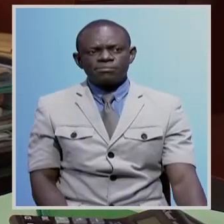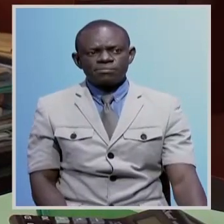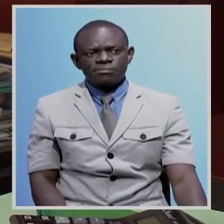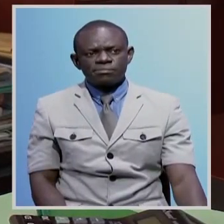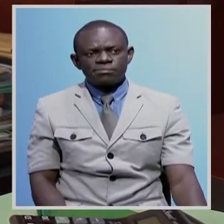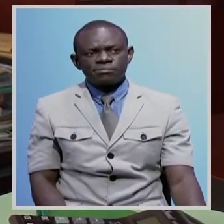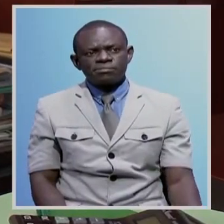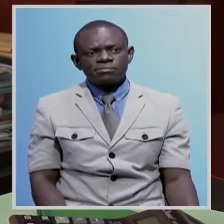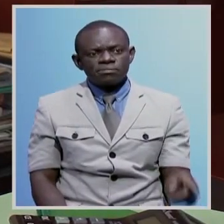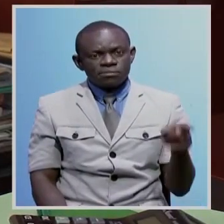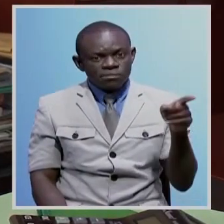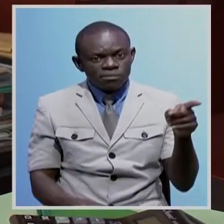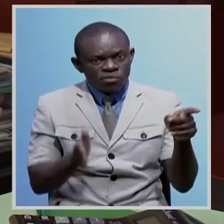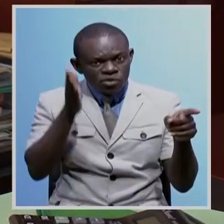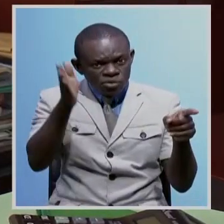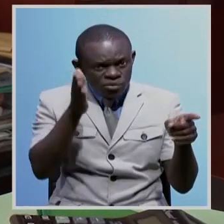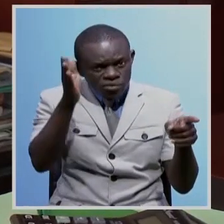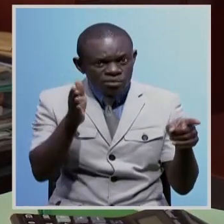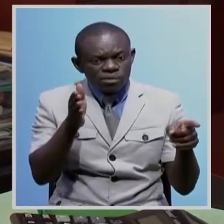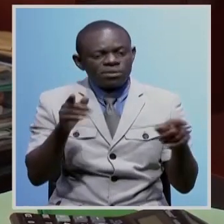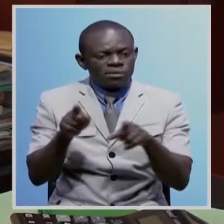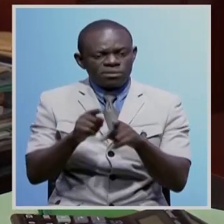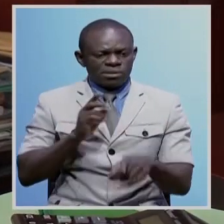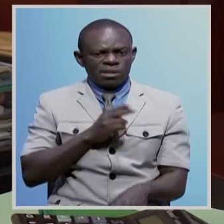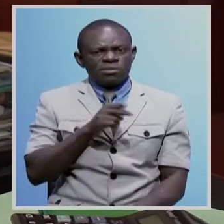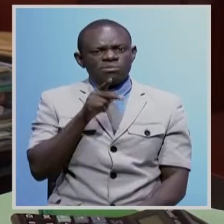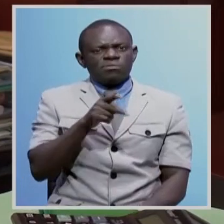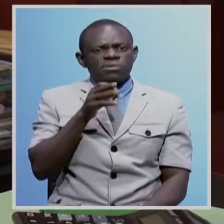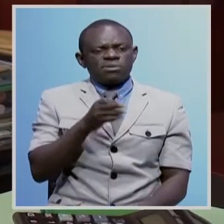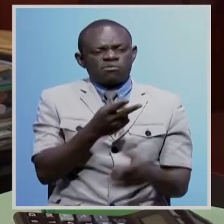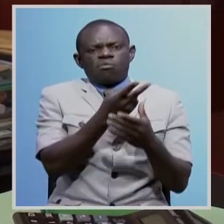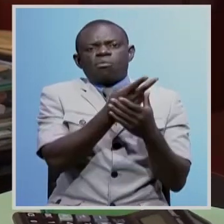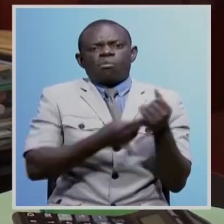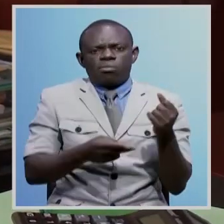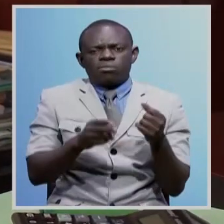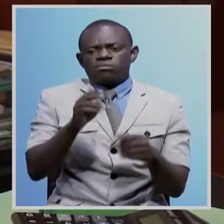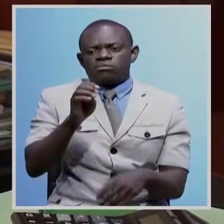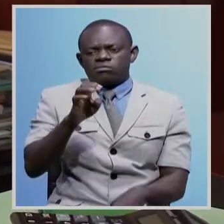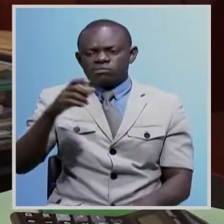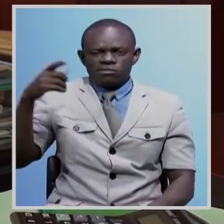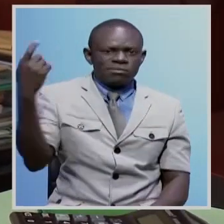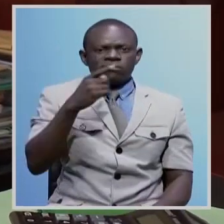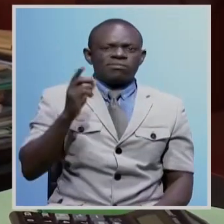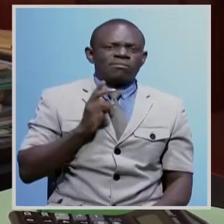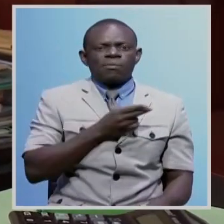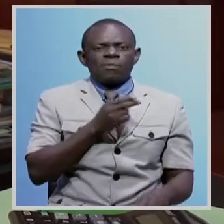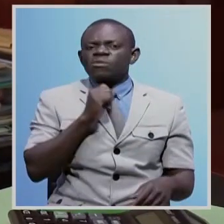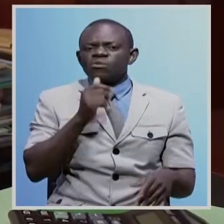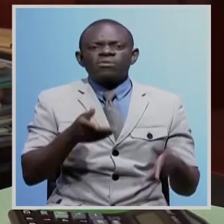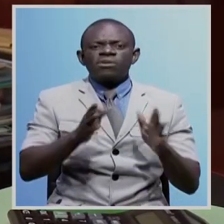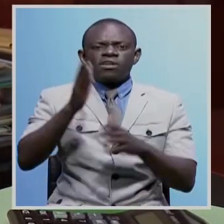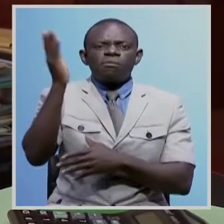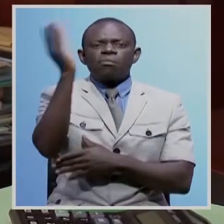the UPND from conducting political campaigns in Lusaka, Namwala, Mpulungu and